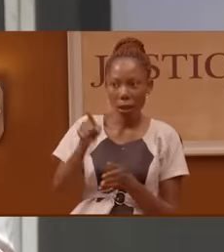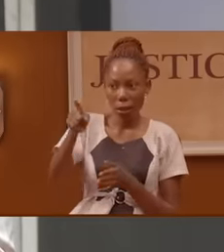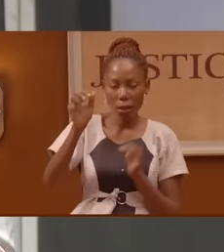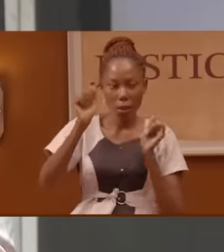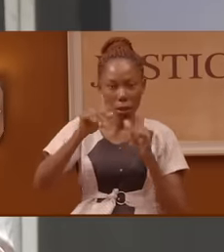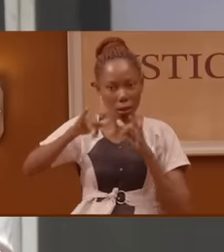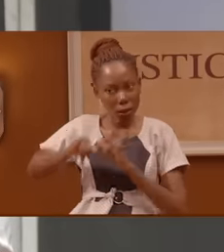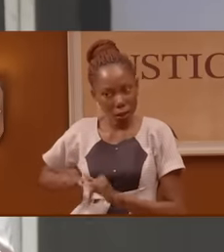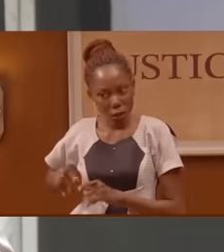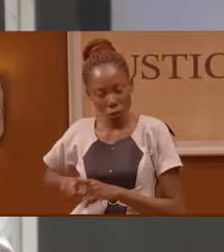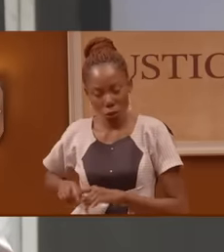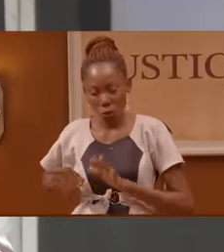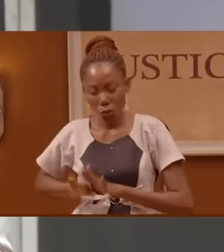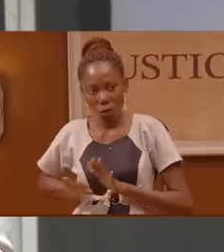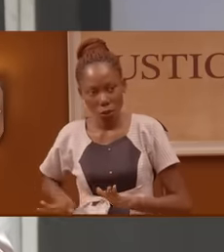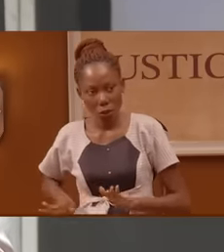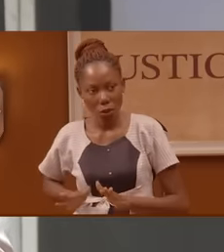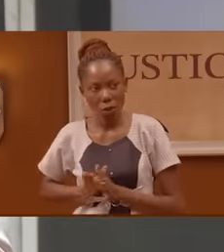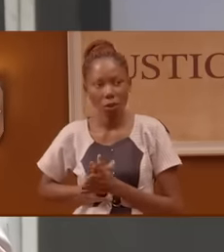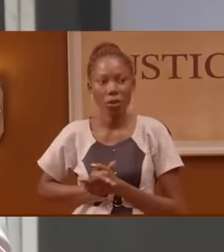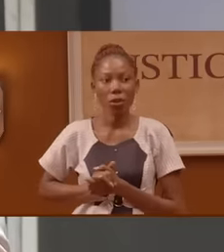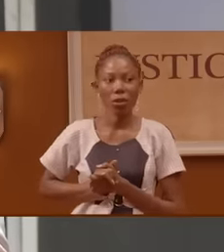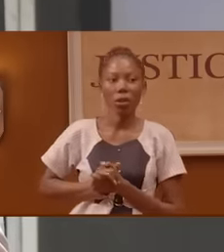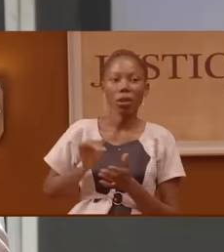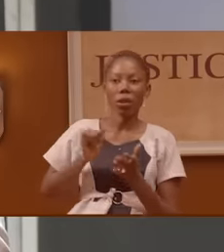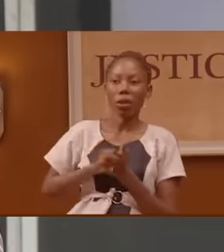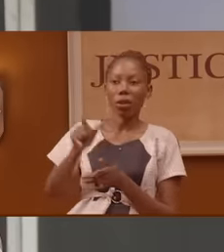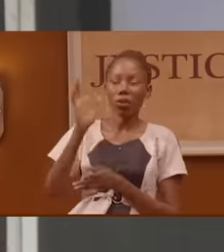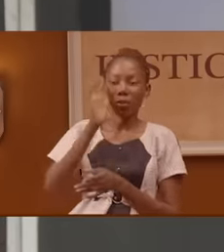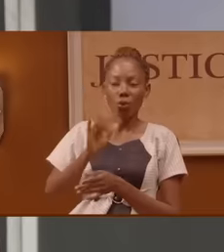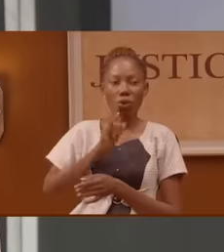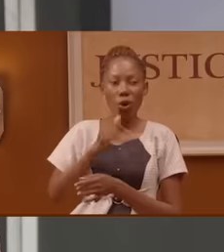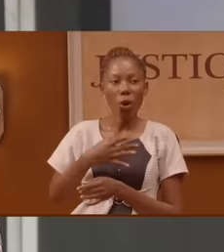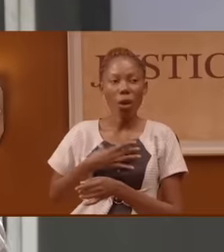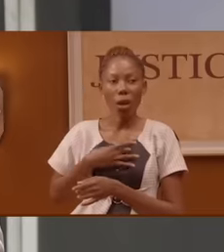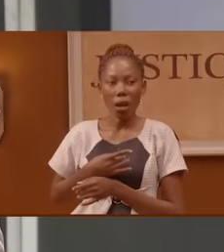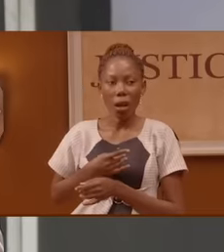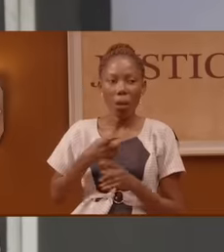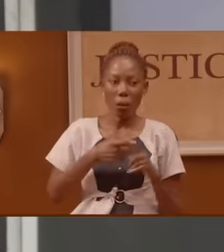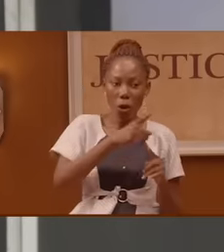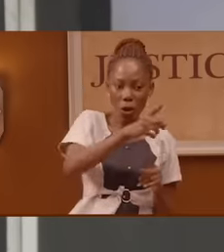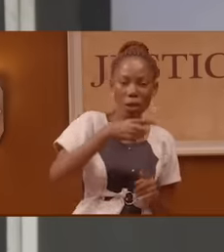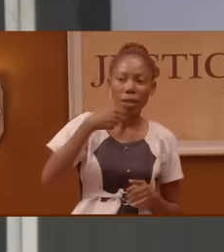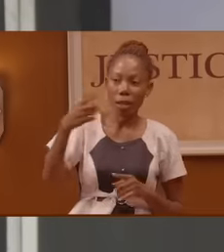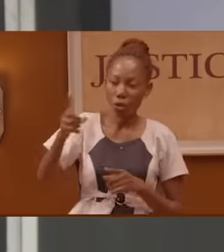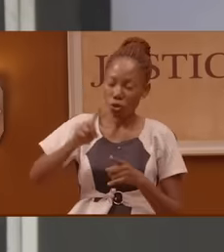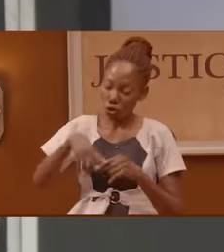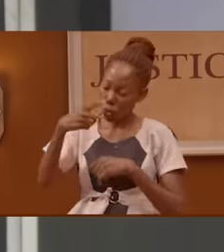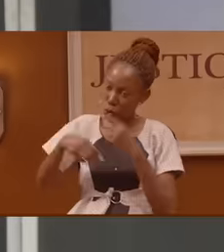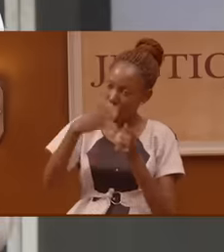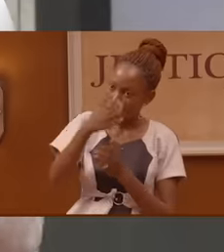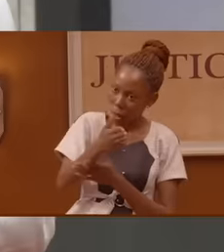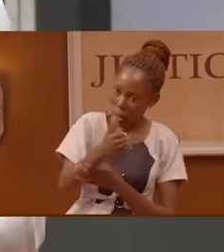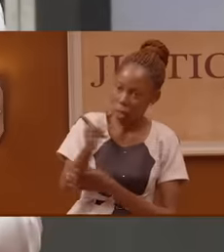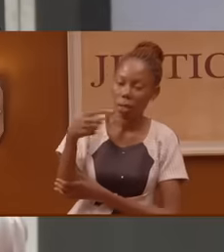nurture my child. It's not a place I can live. Okay, you know it's not somewhere you would like to live. Yes, it's not somewhere I would like to go live. There. Yes, because it